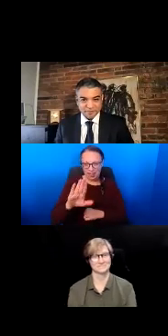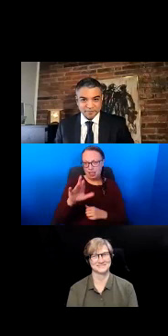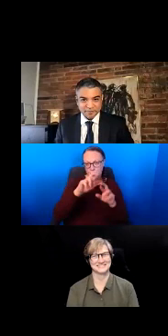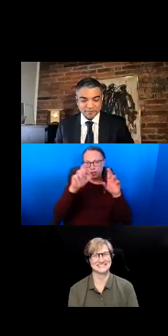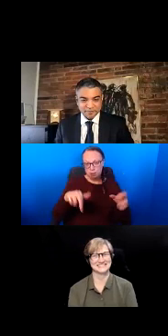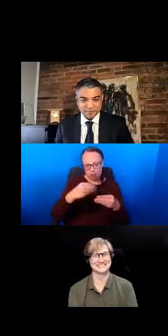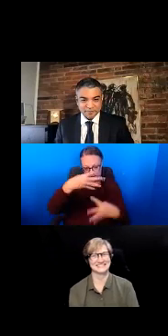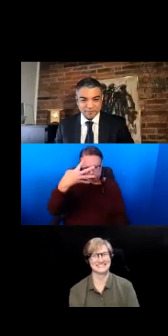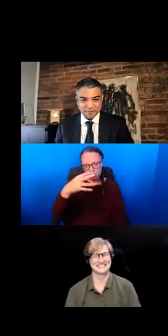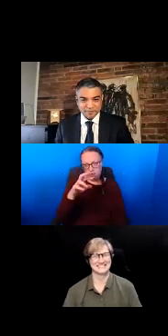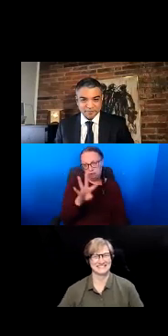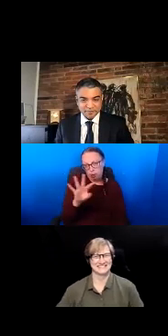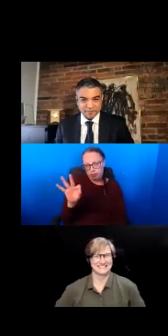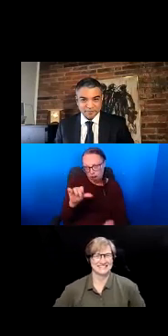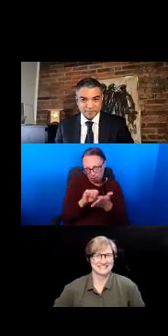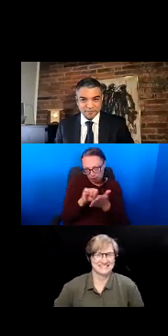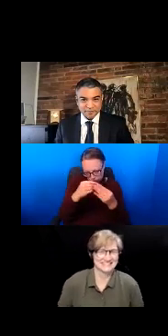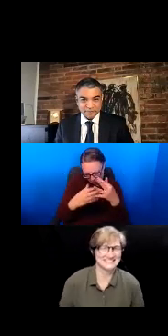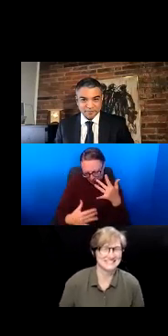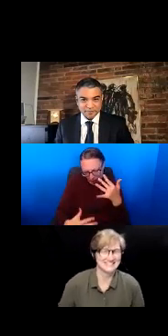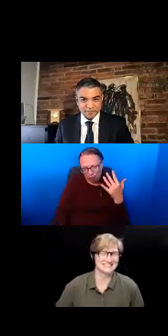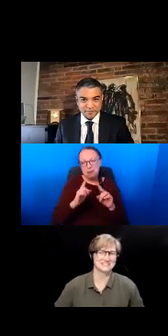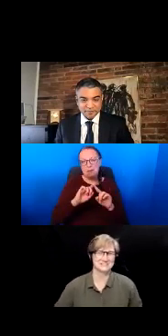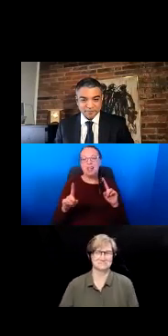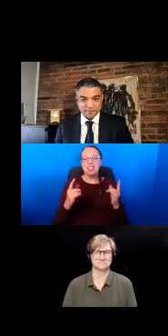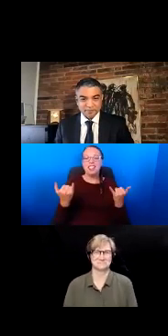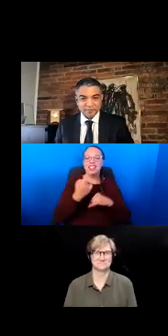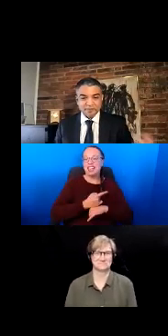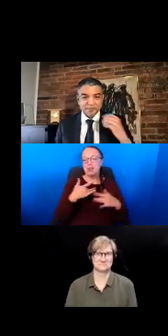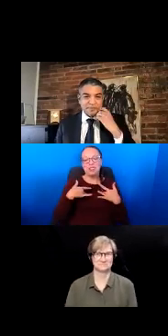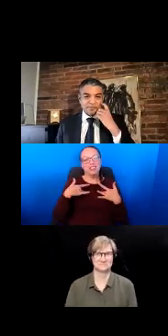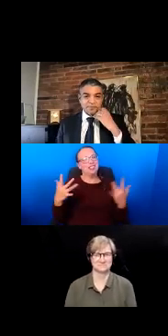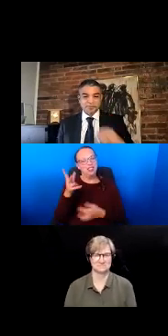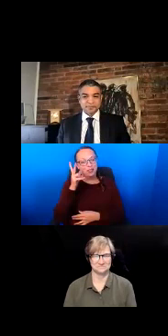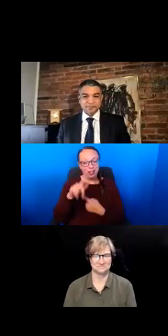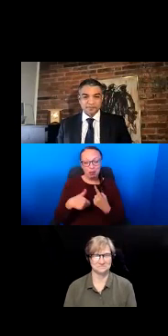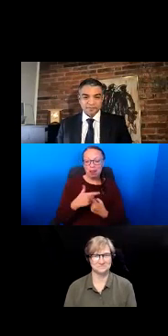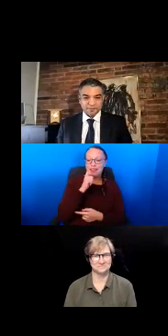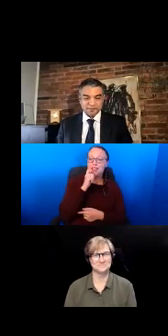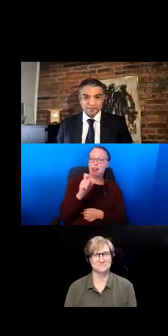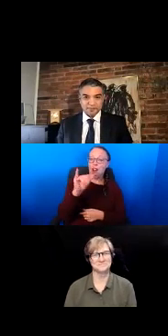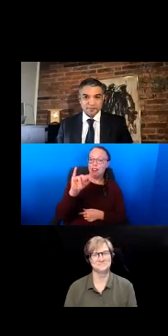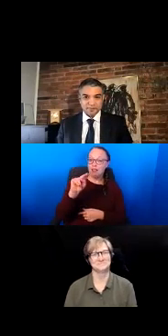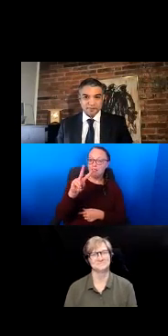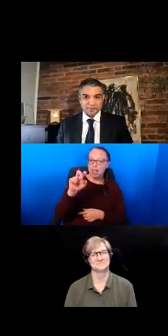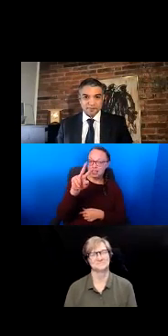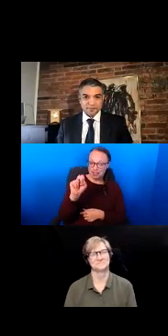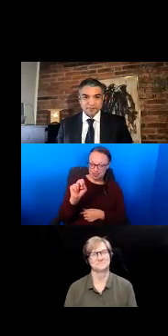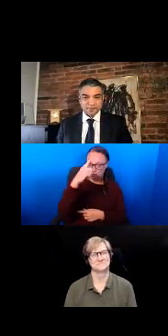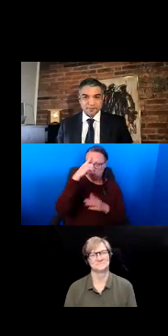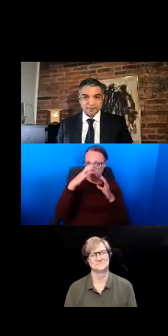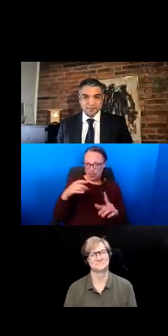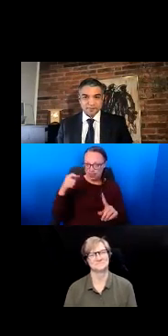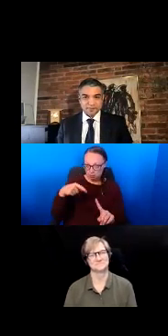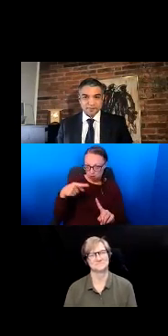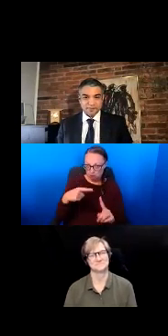long, but today we are thrilled to hear from you about the non-invasive brain stimulation technologies to characterize and